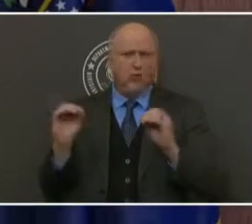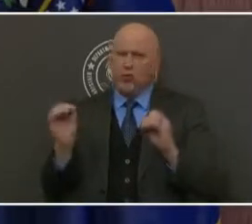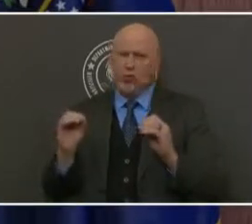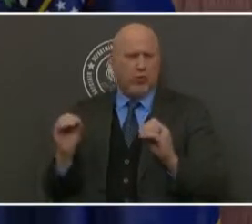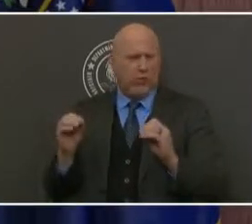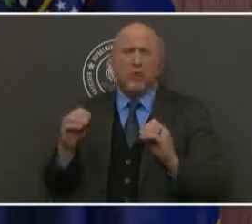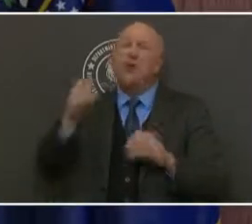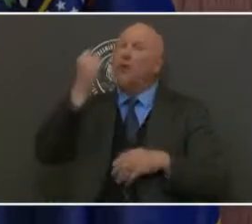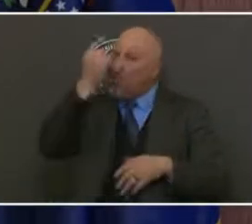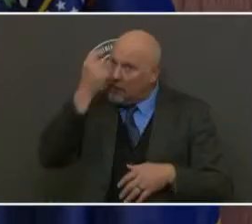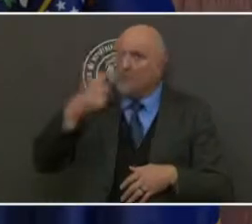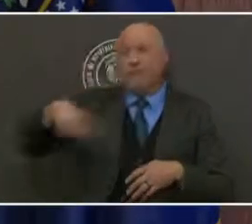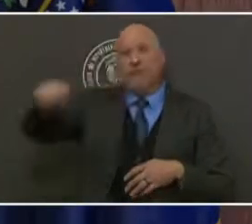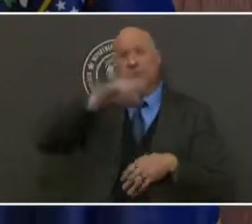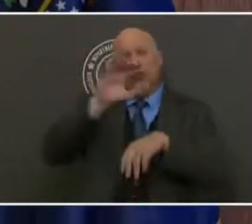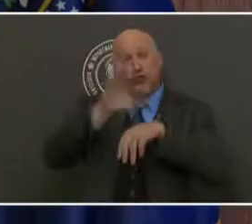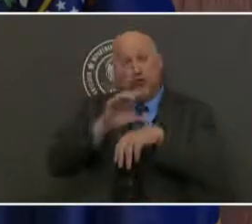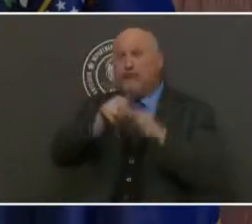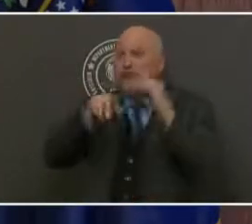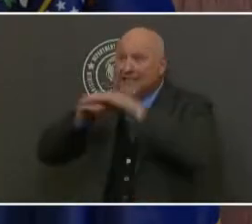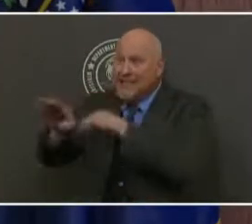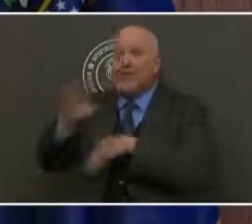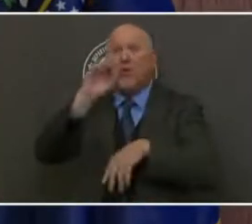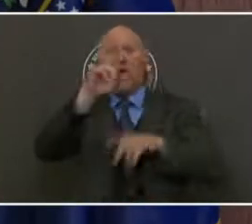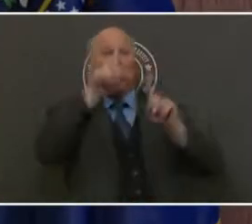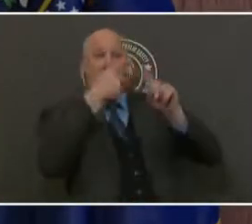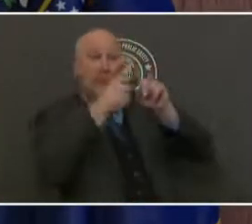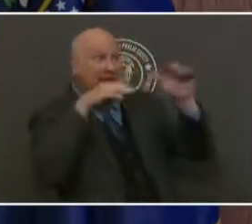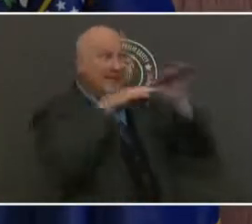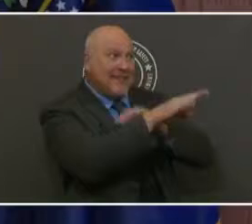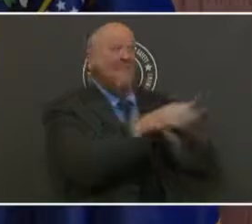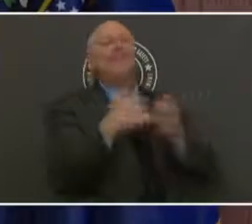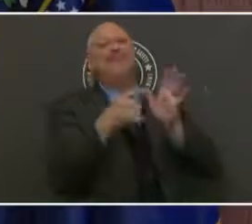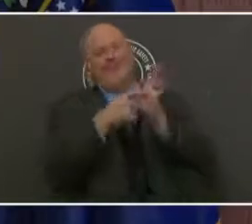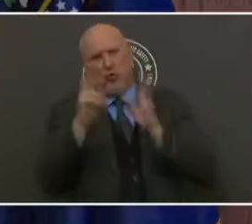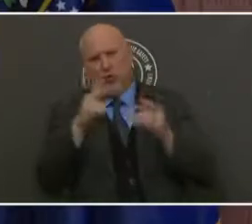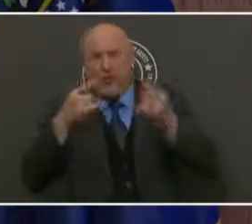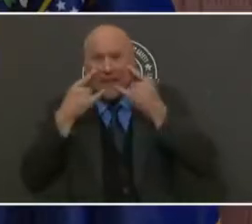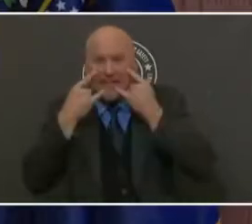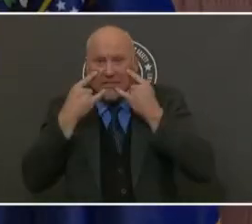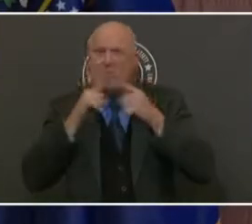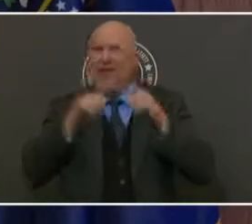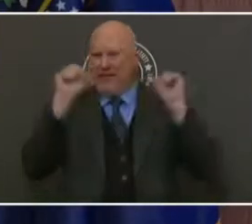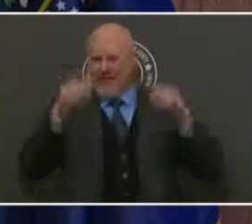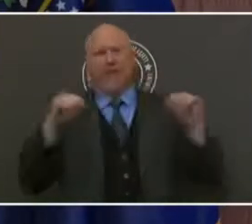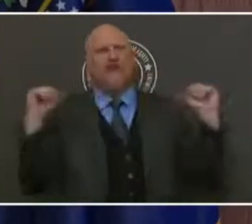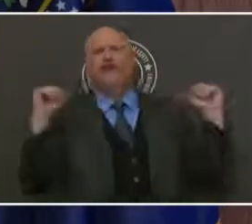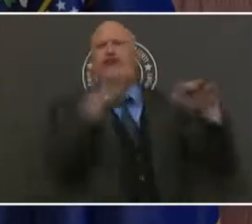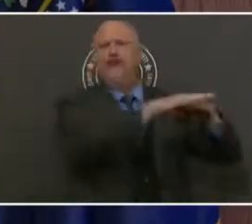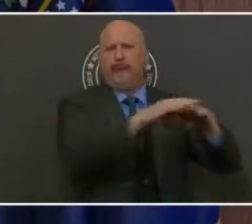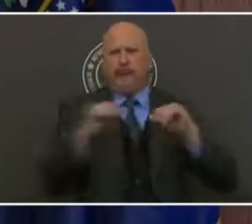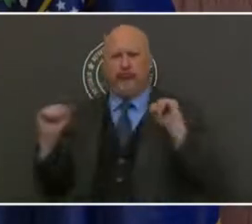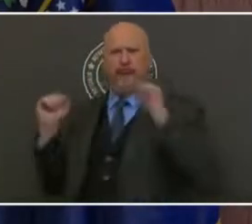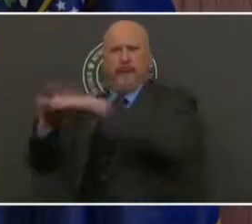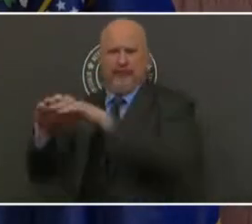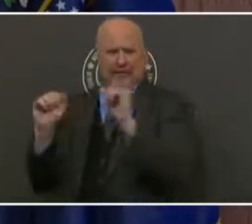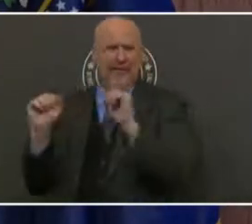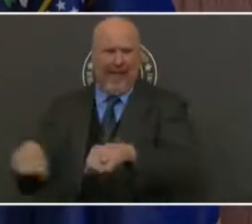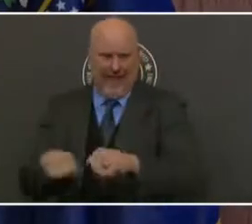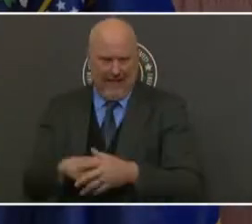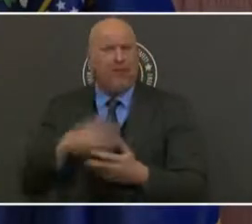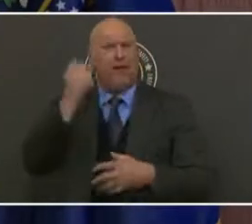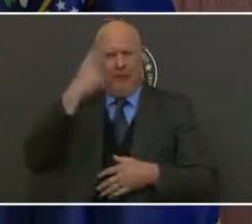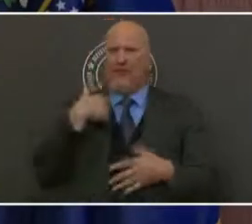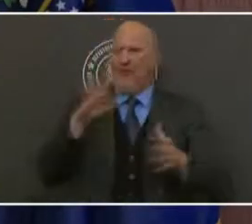voluntarily to protect their congregations and others, but there are no restrictions on religious organizations